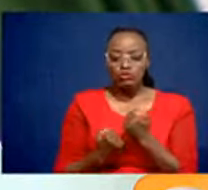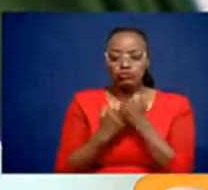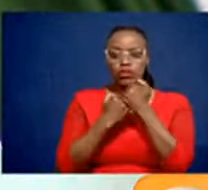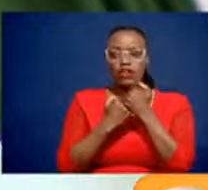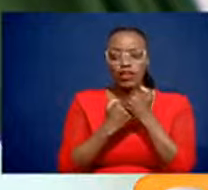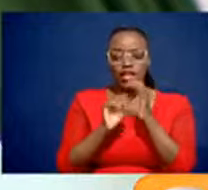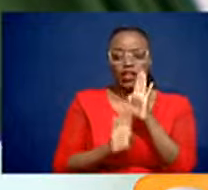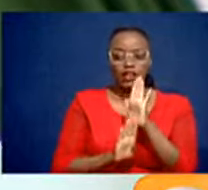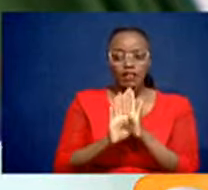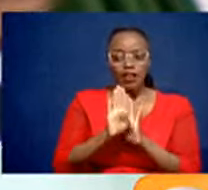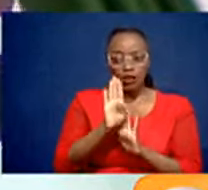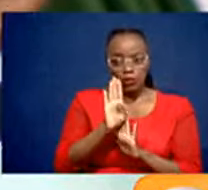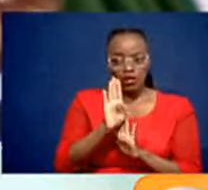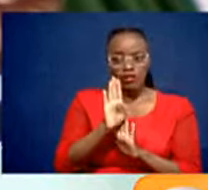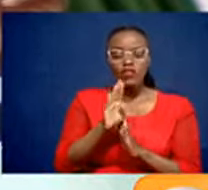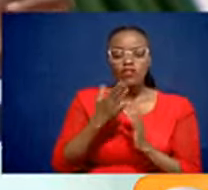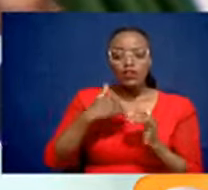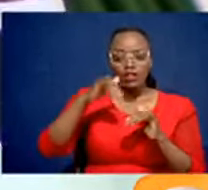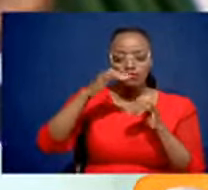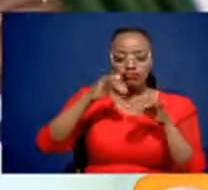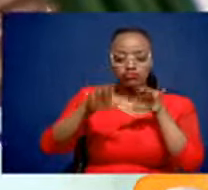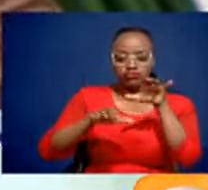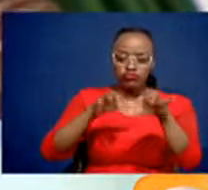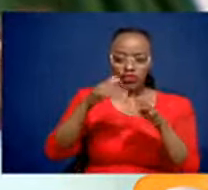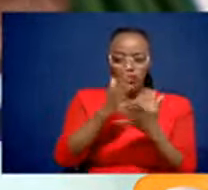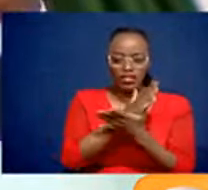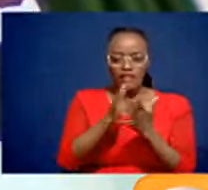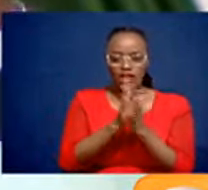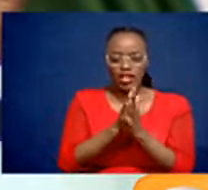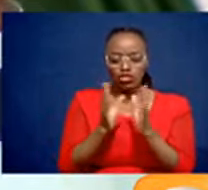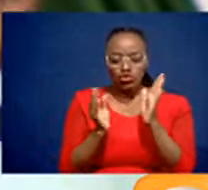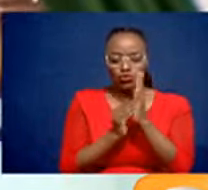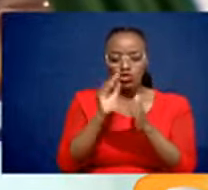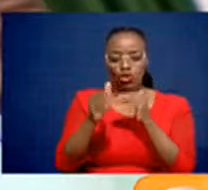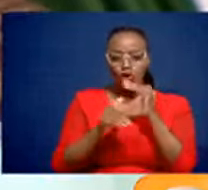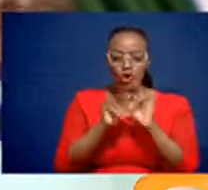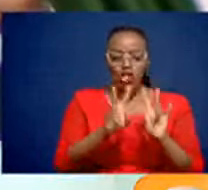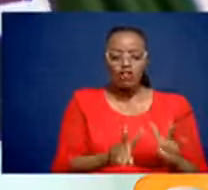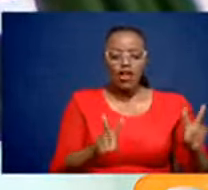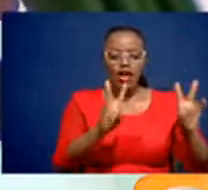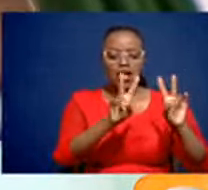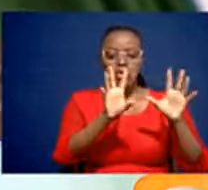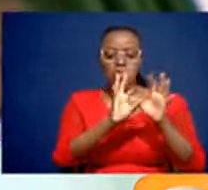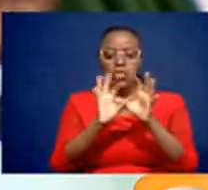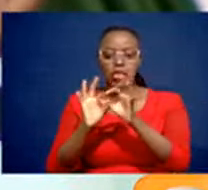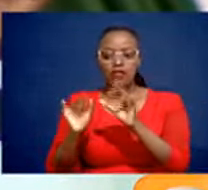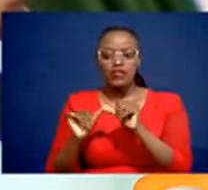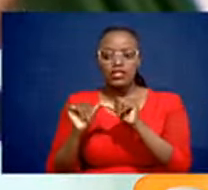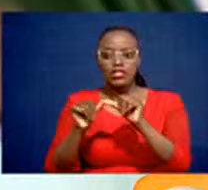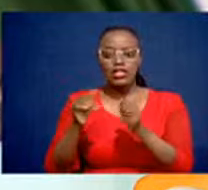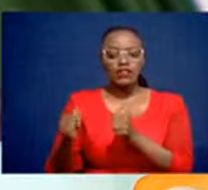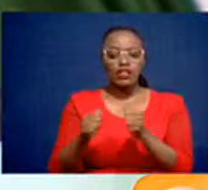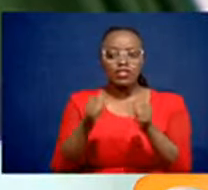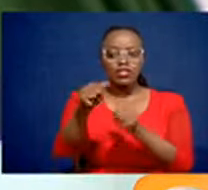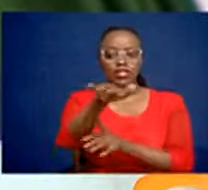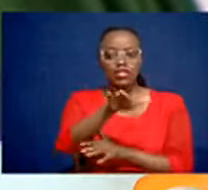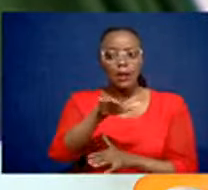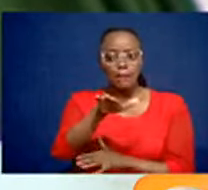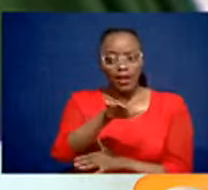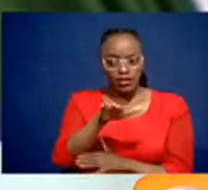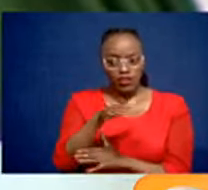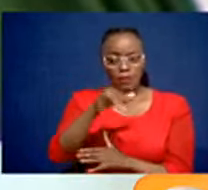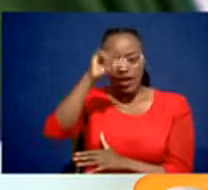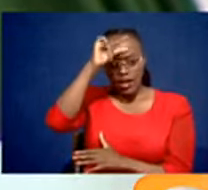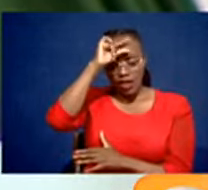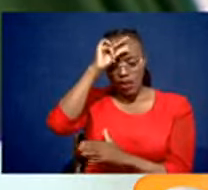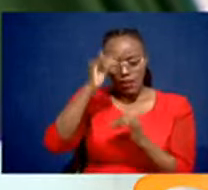holistic development of the livestock sector and anchor all our value chains in a sustainable strategic platform, the